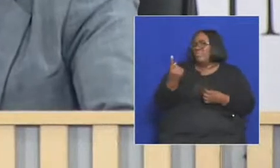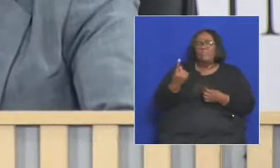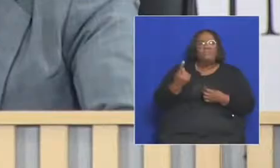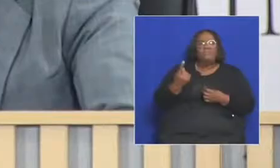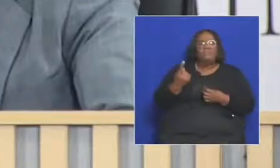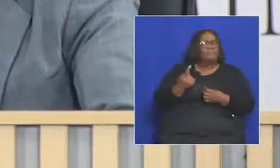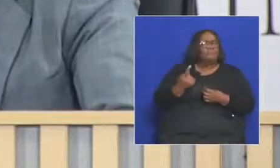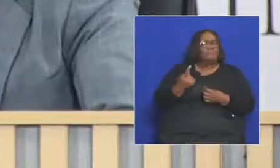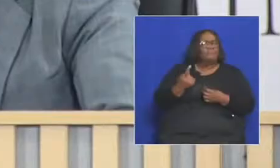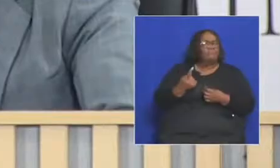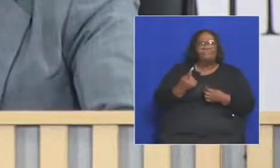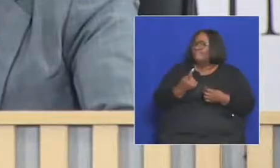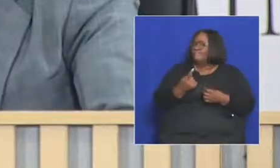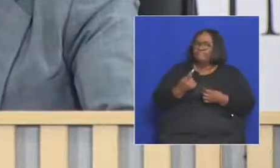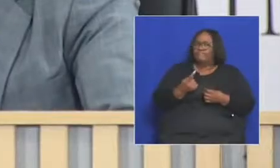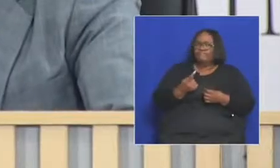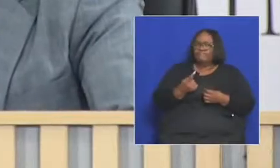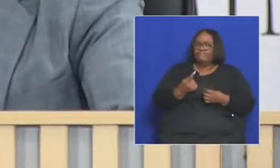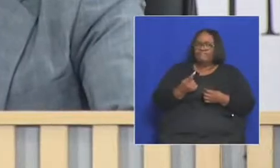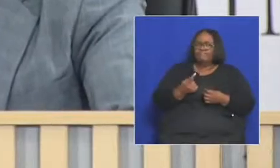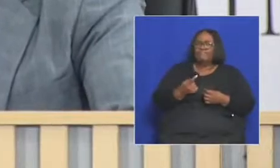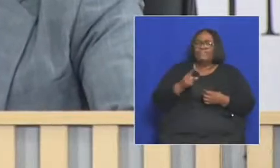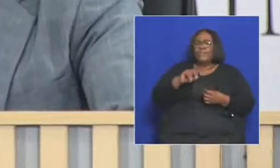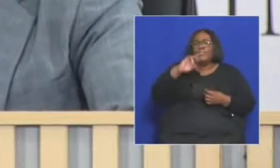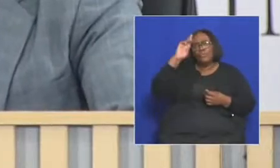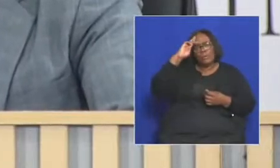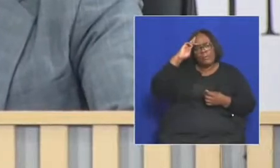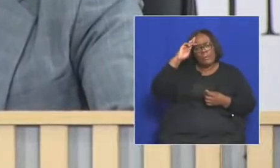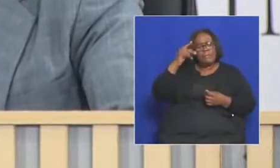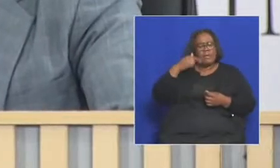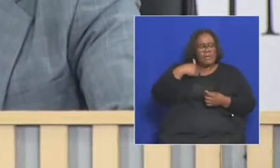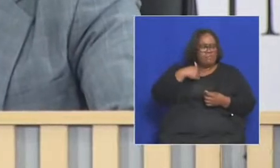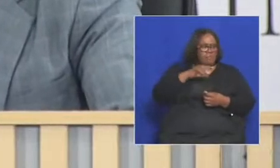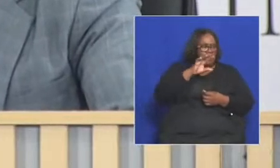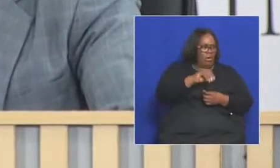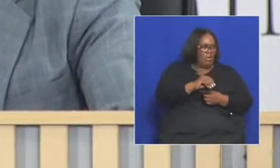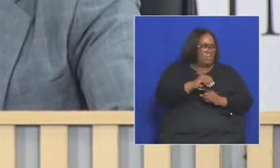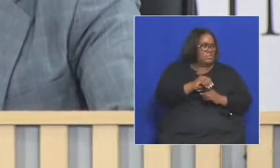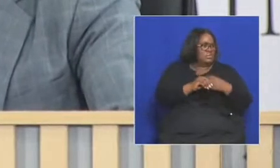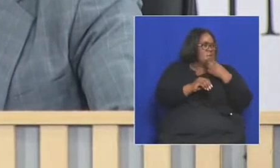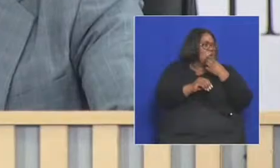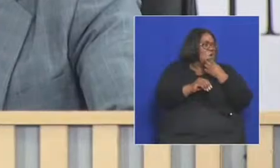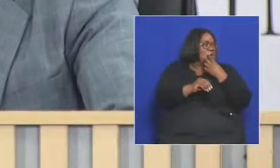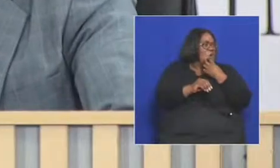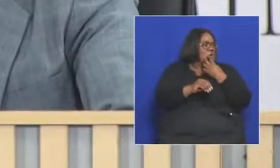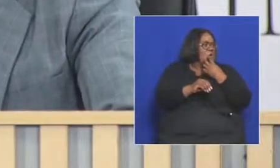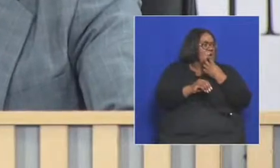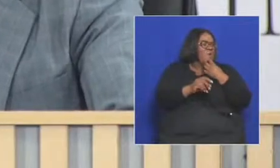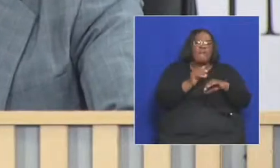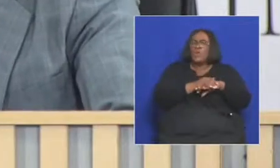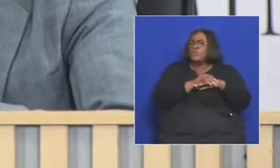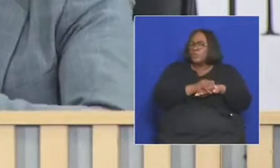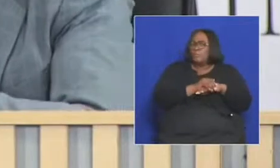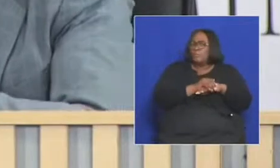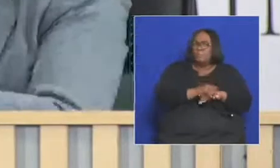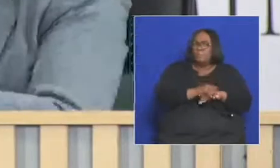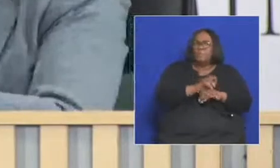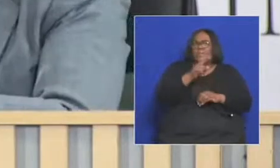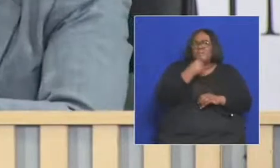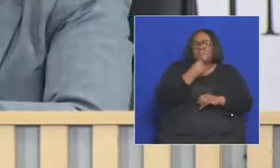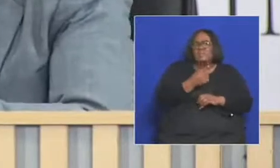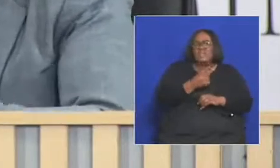You recall I even asked, I think of a friend, I think you suggested that he was an old